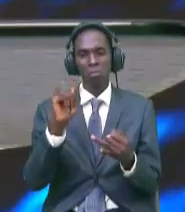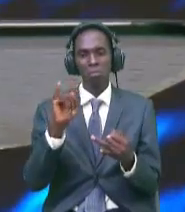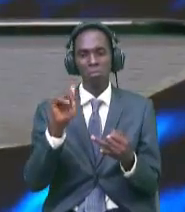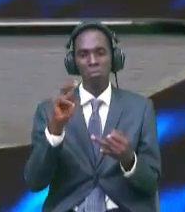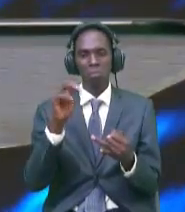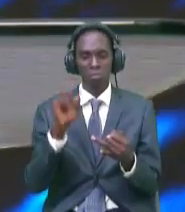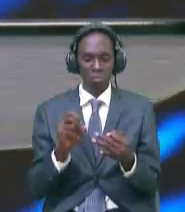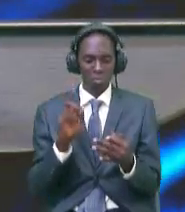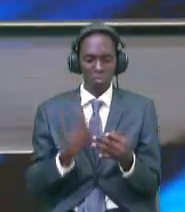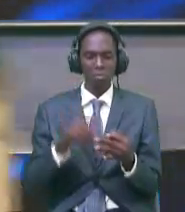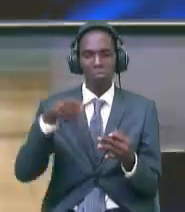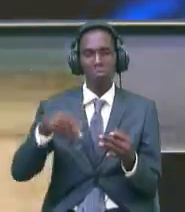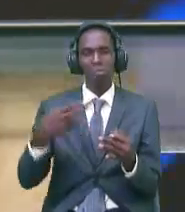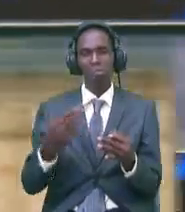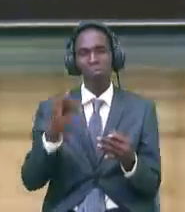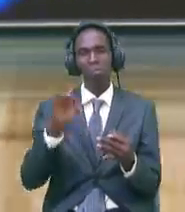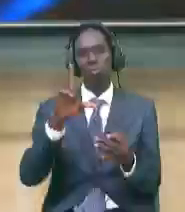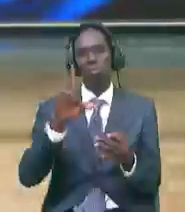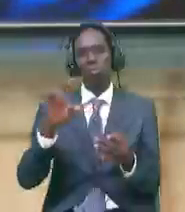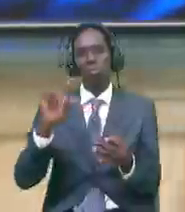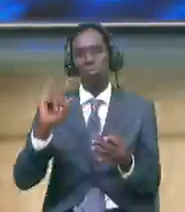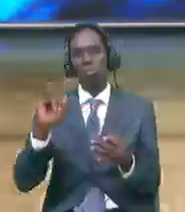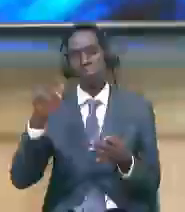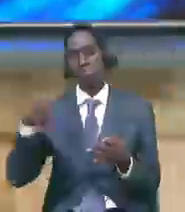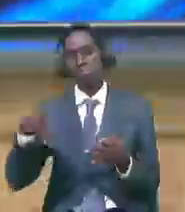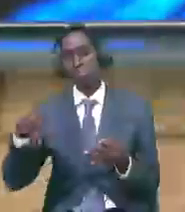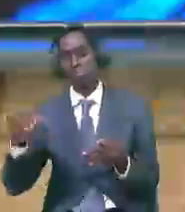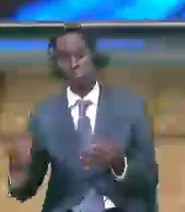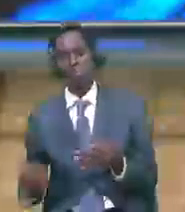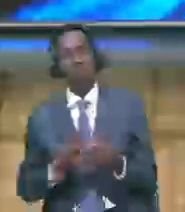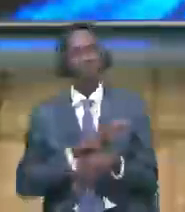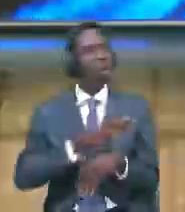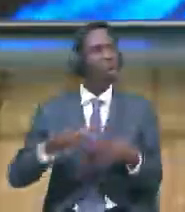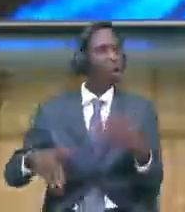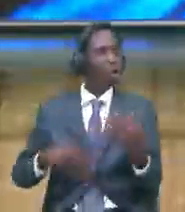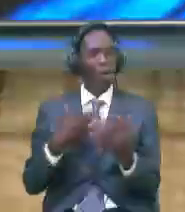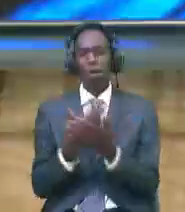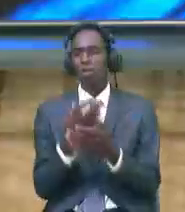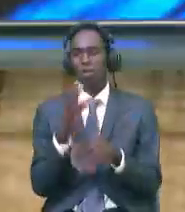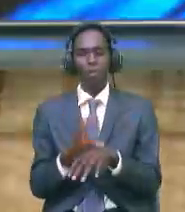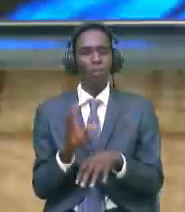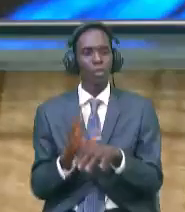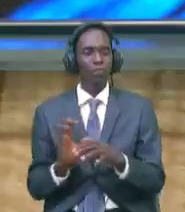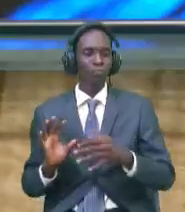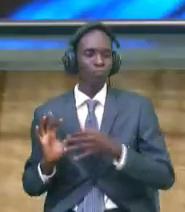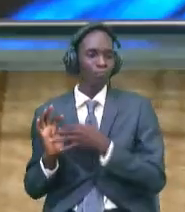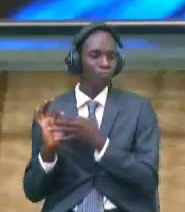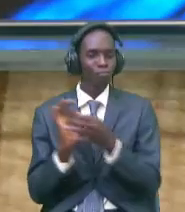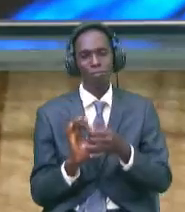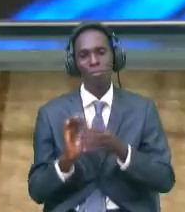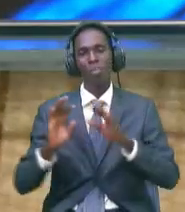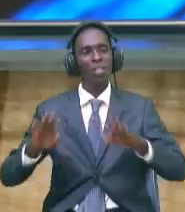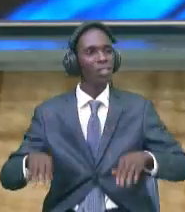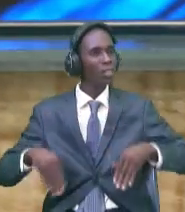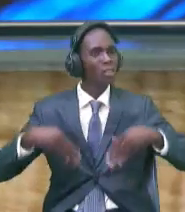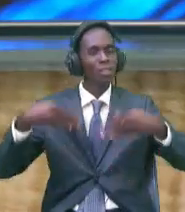they are, all those churches, they all bound themselves together and they gave